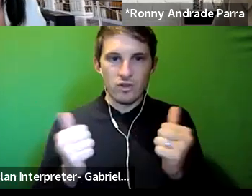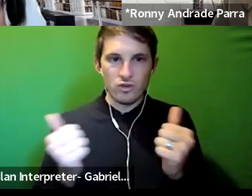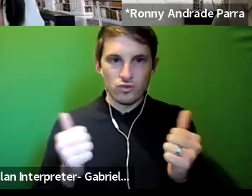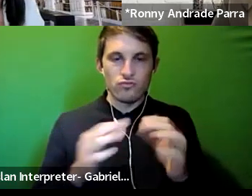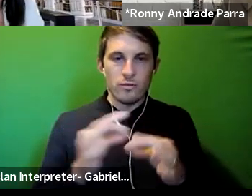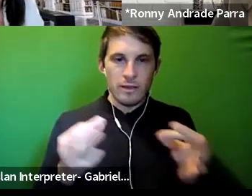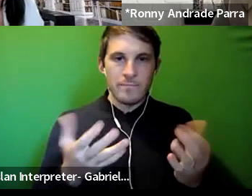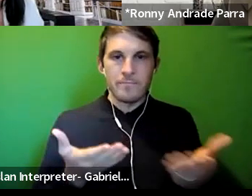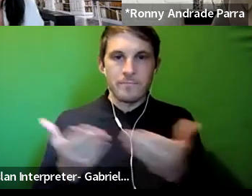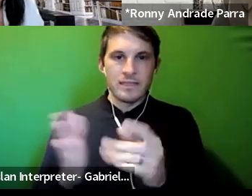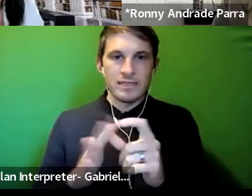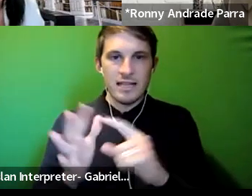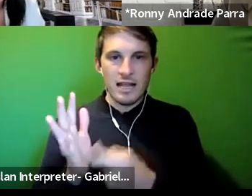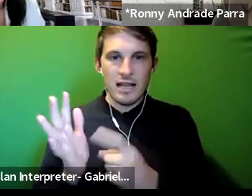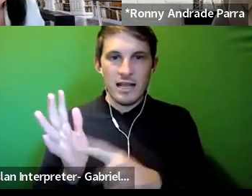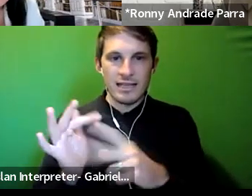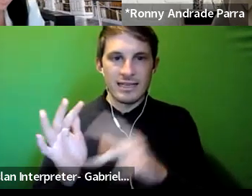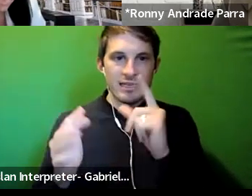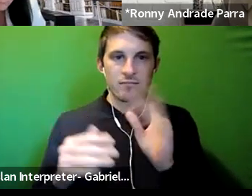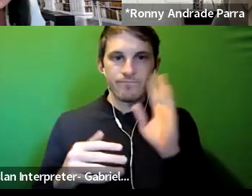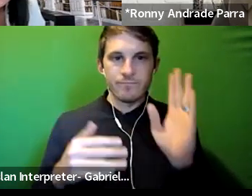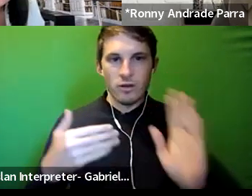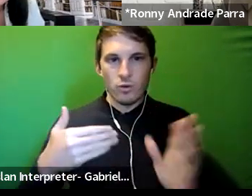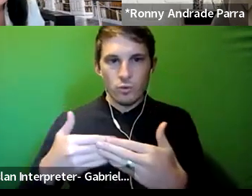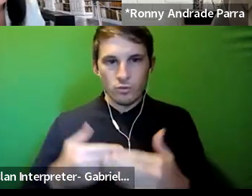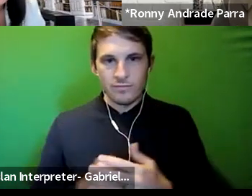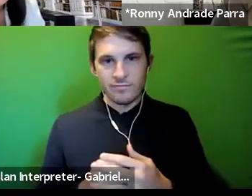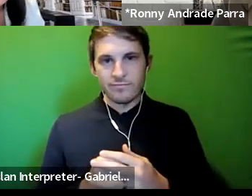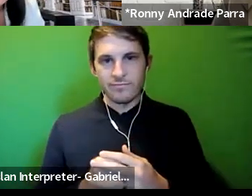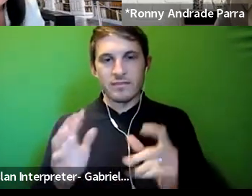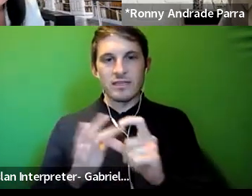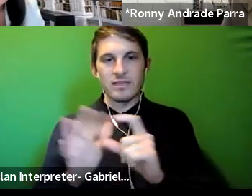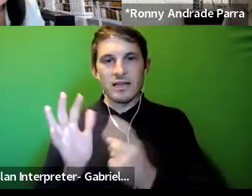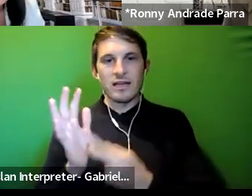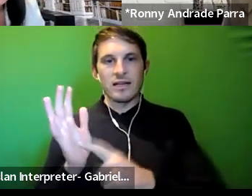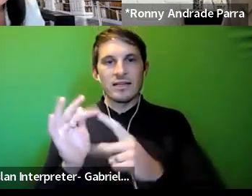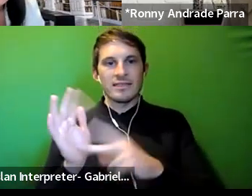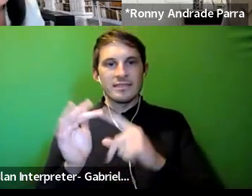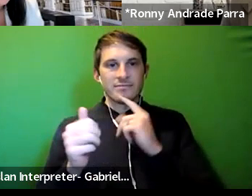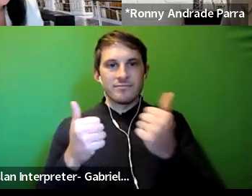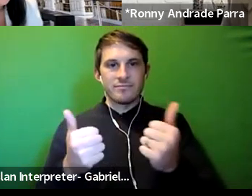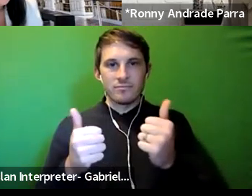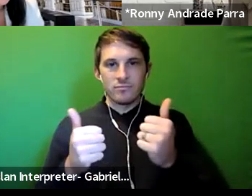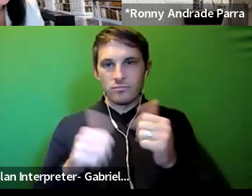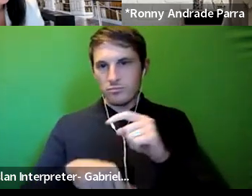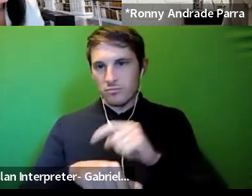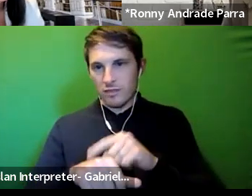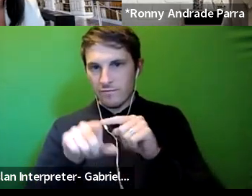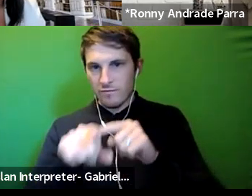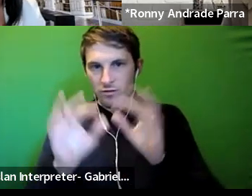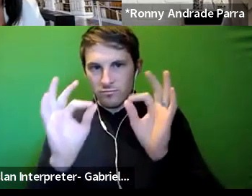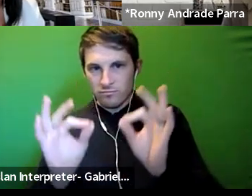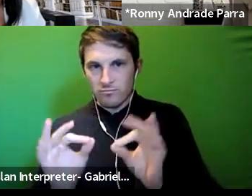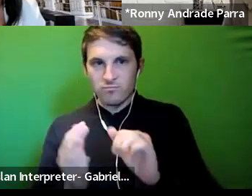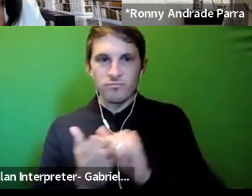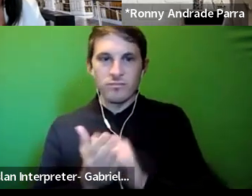Darlene to bring us to a close. Very good timekeeping there. Well done. I'm sorry